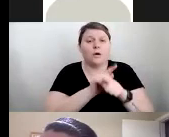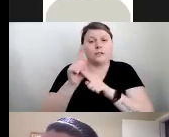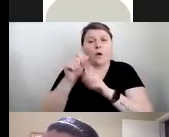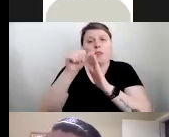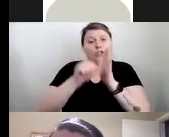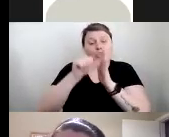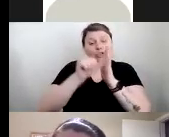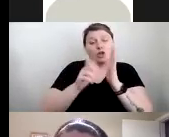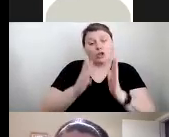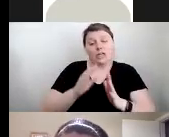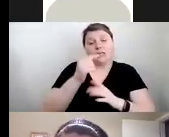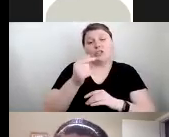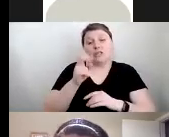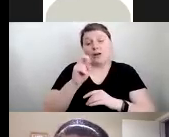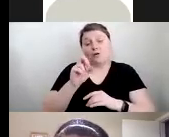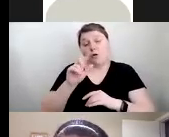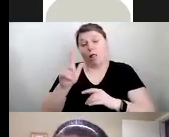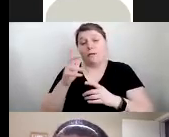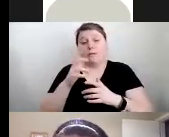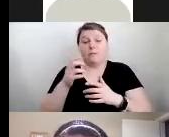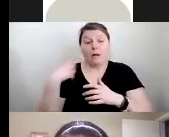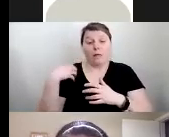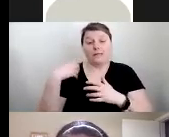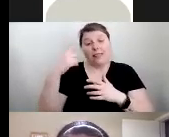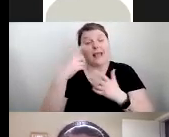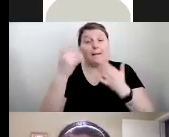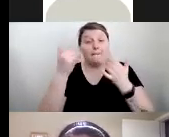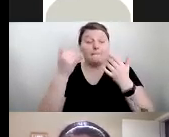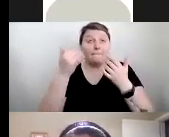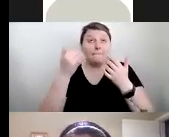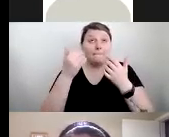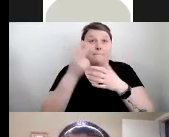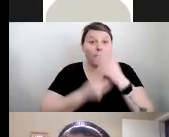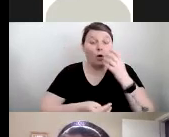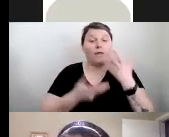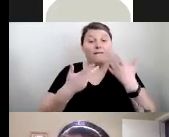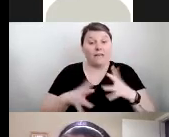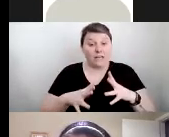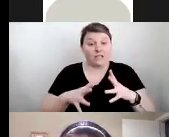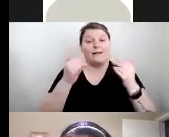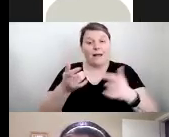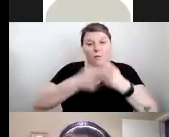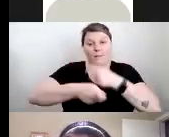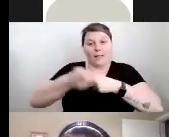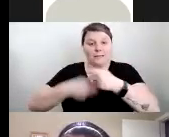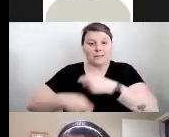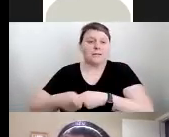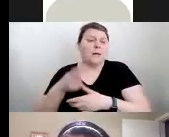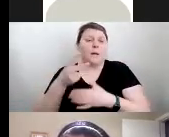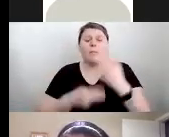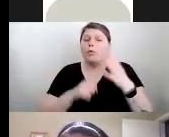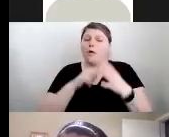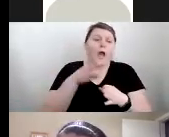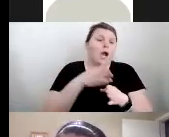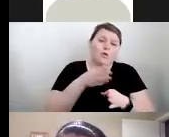boss. So I think both have moved on and will be replaced. They both are not career public health